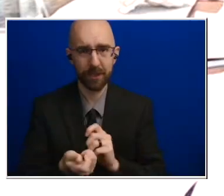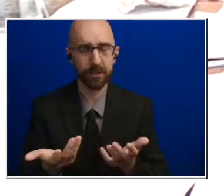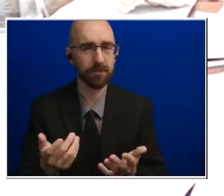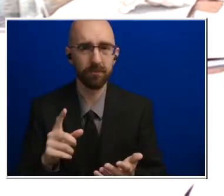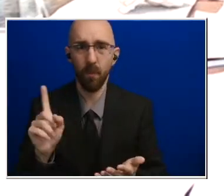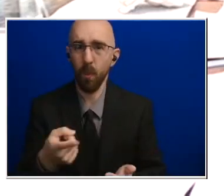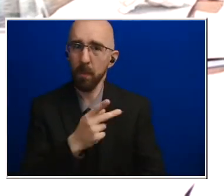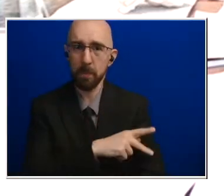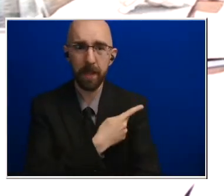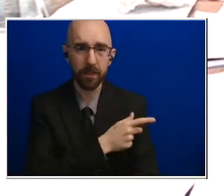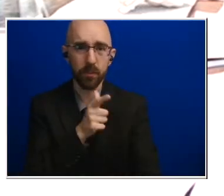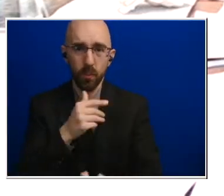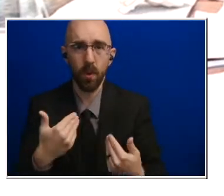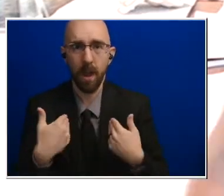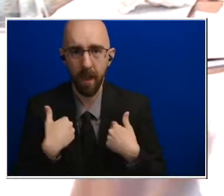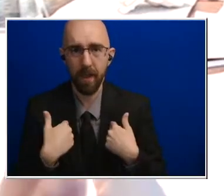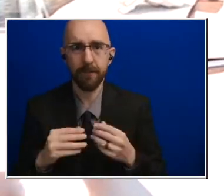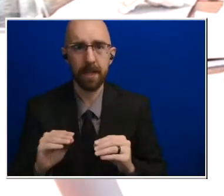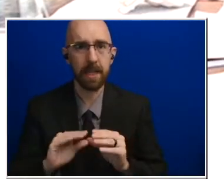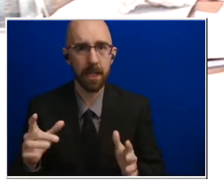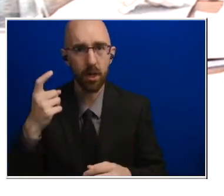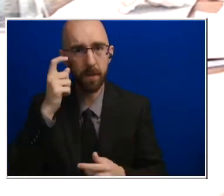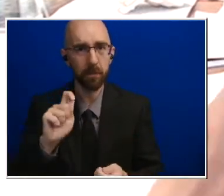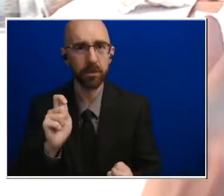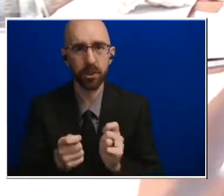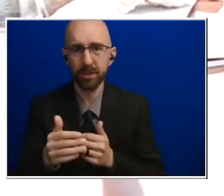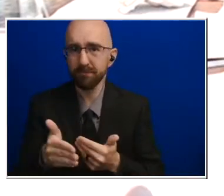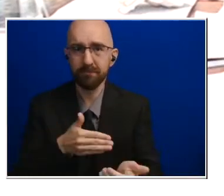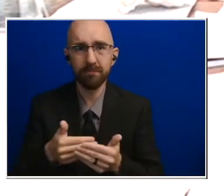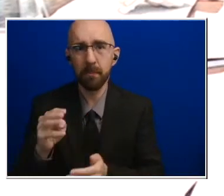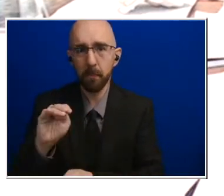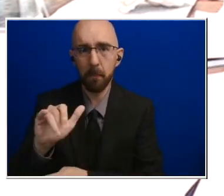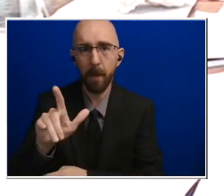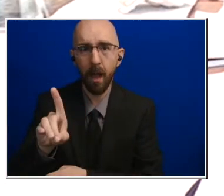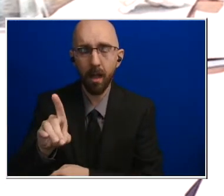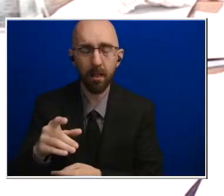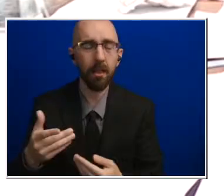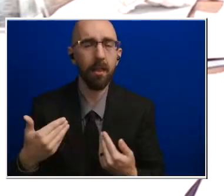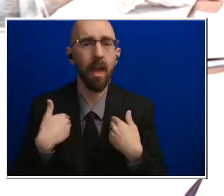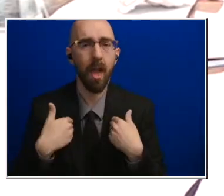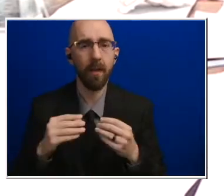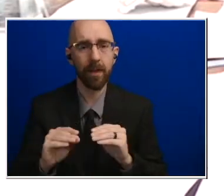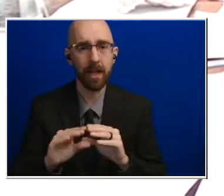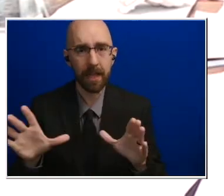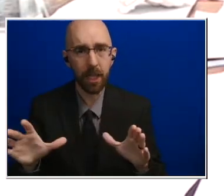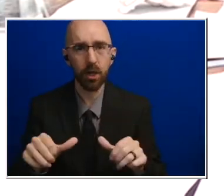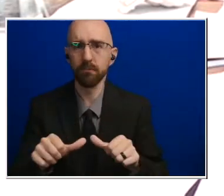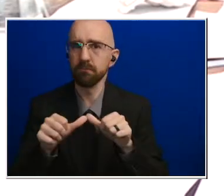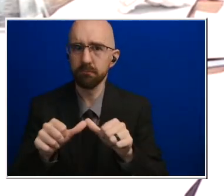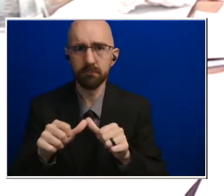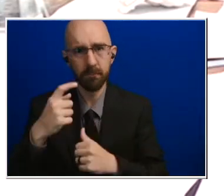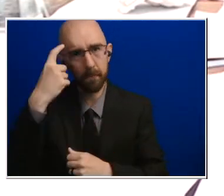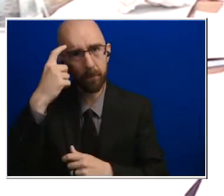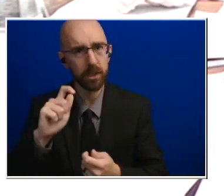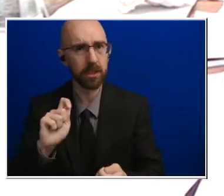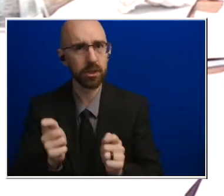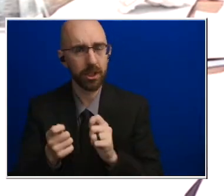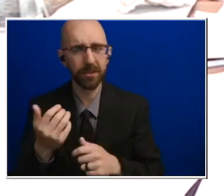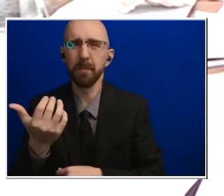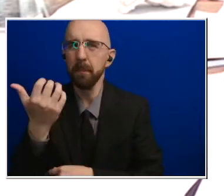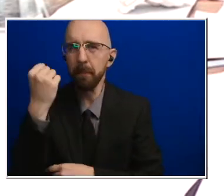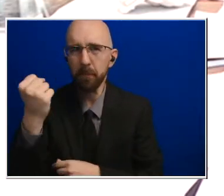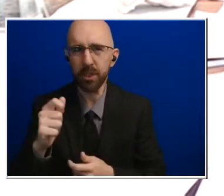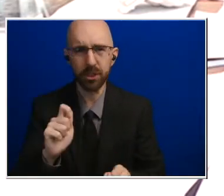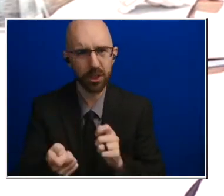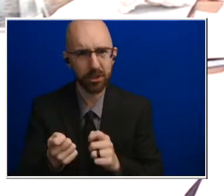who have clear memory changes, even if they're mild. If they have clear and persistent memory changes, then it's worthwhile